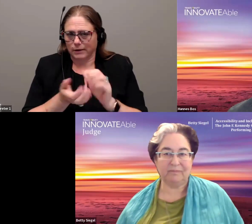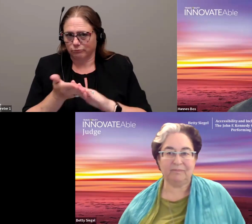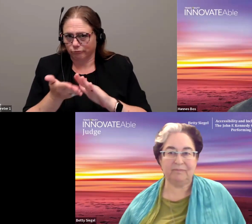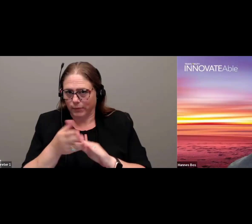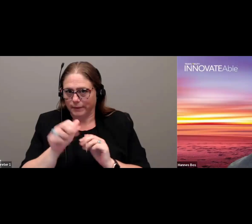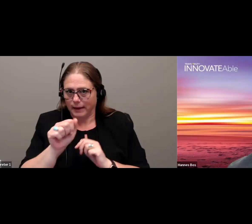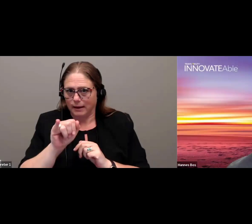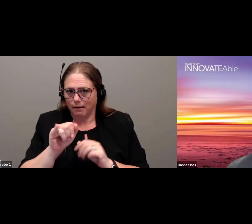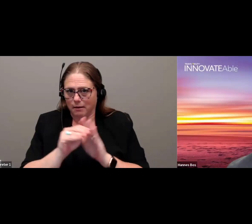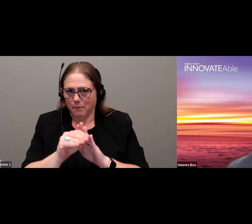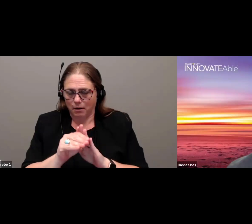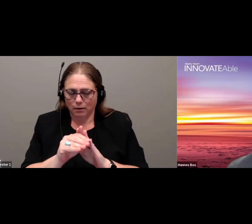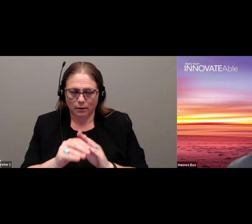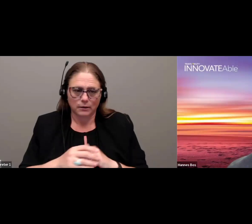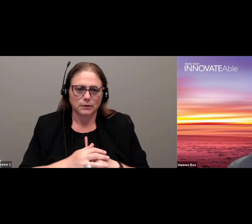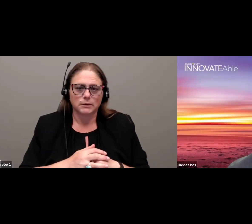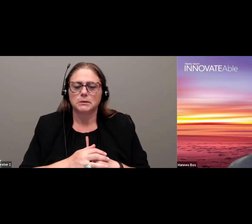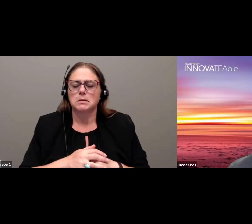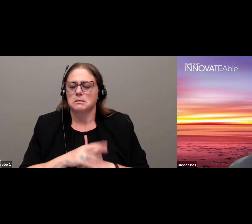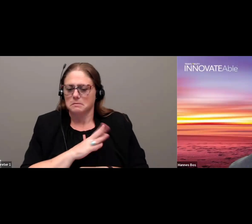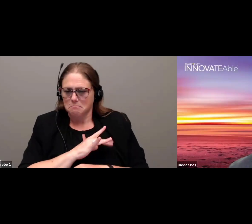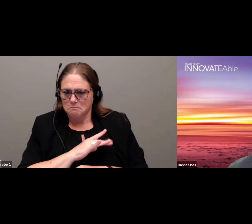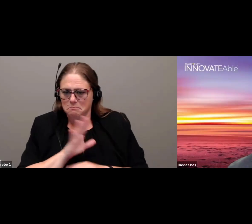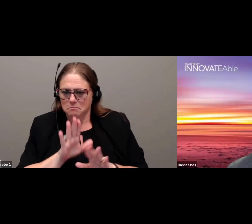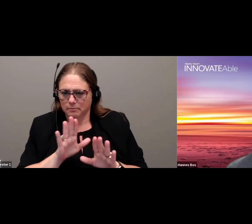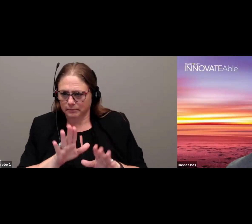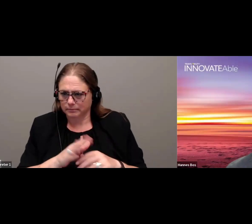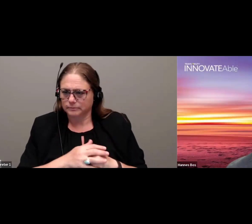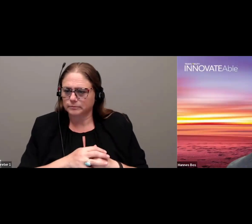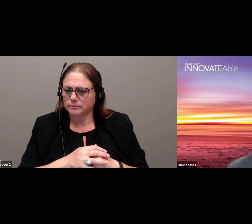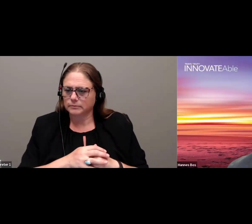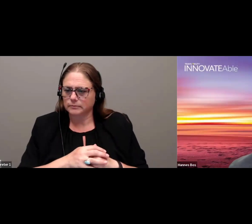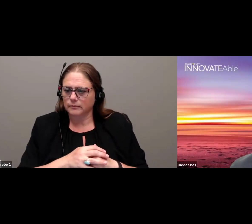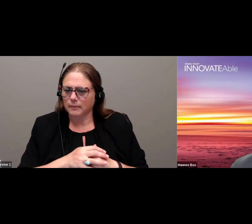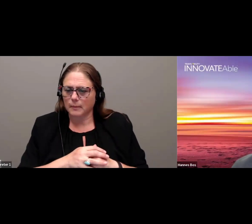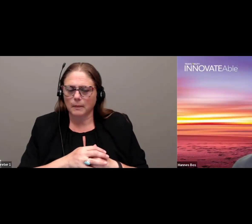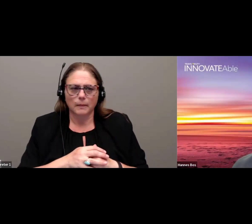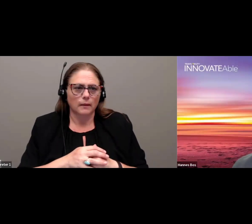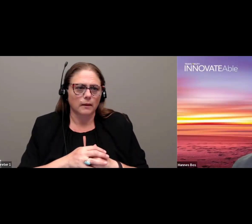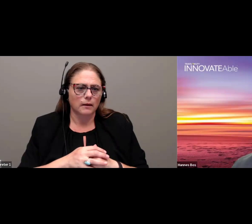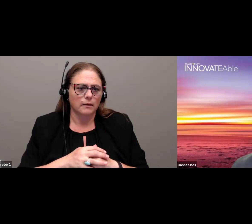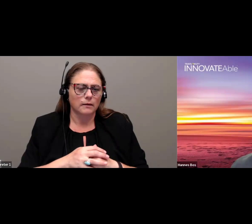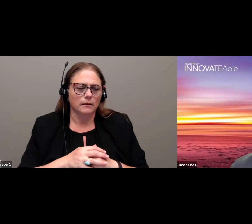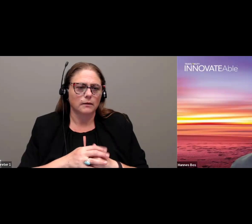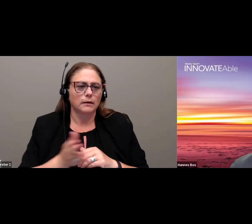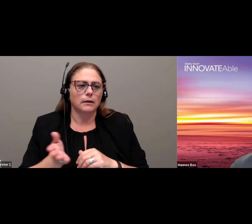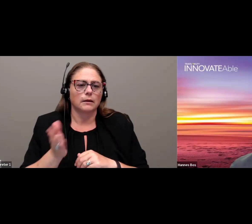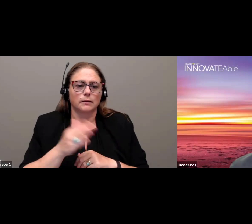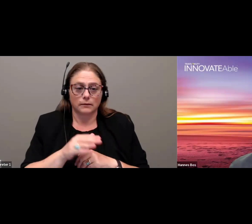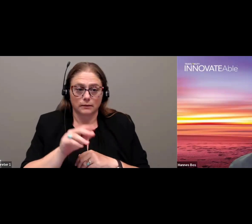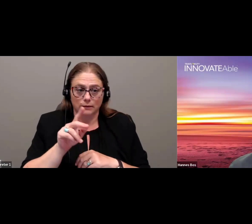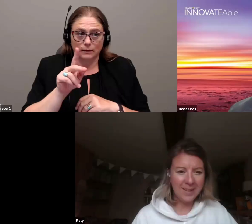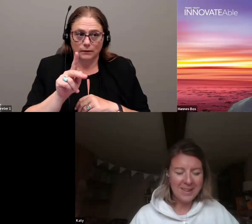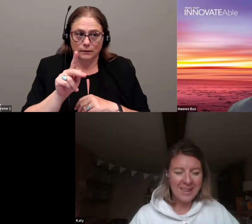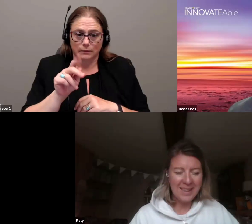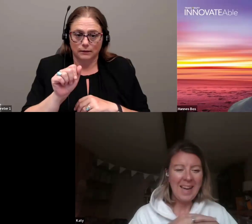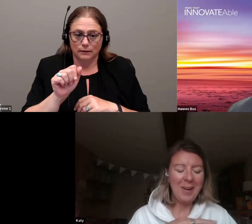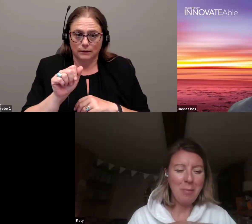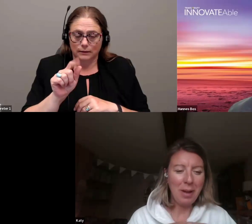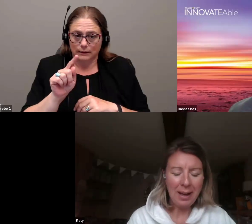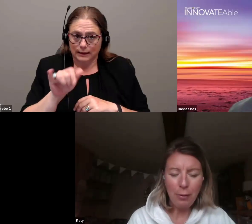Amazing, amazing. Excellent question. And let's go on to Katie.